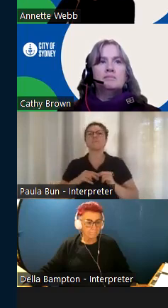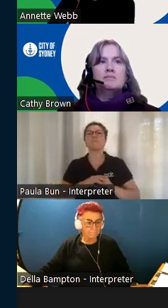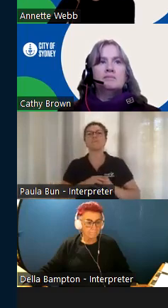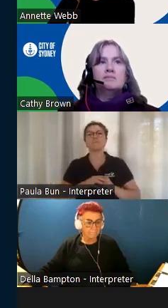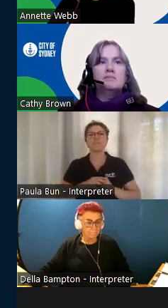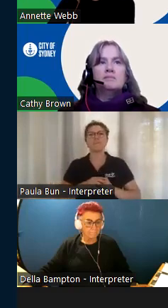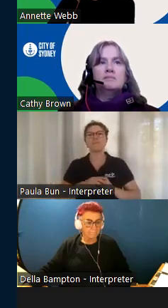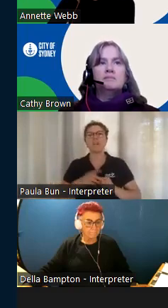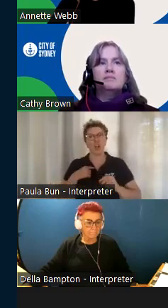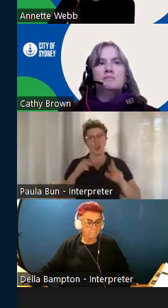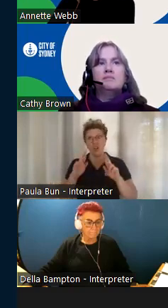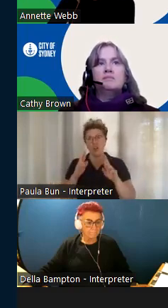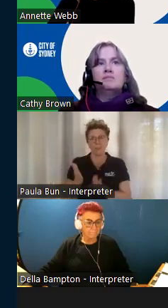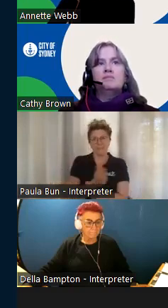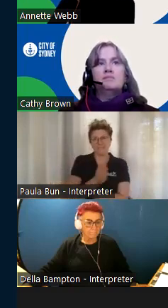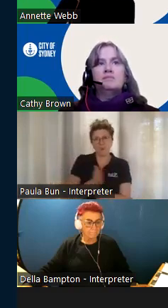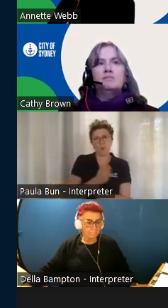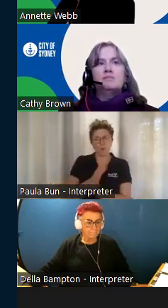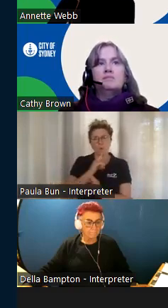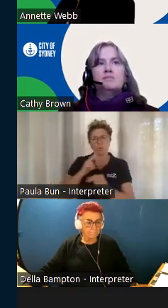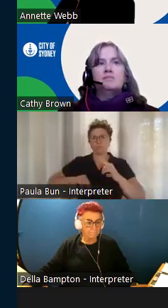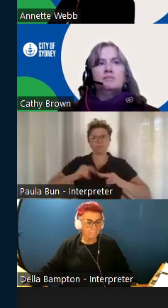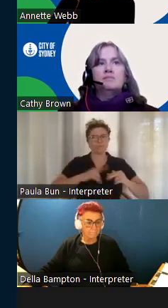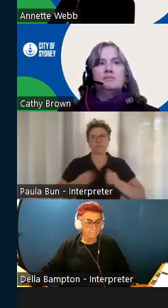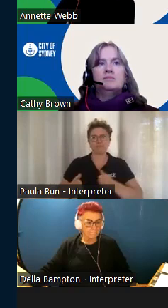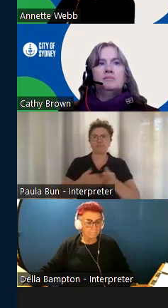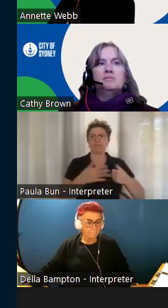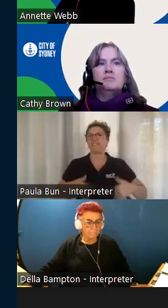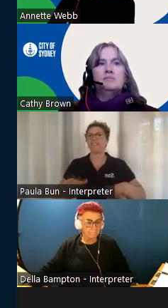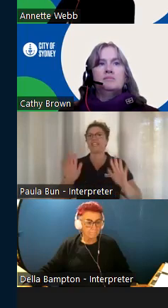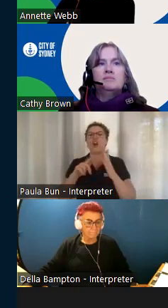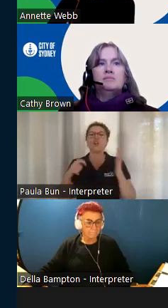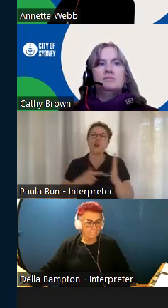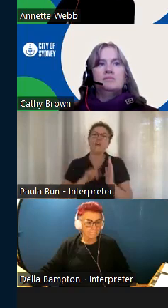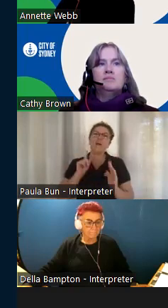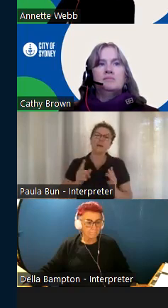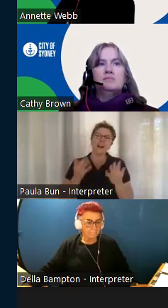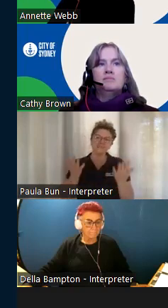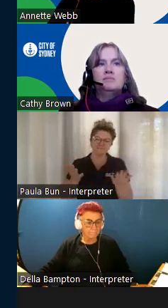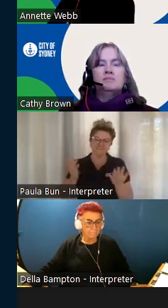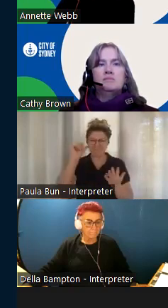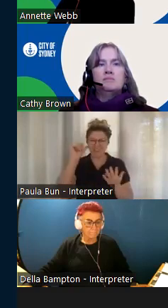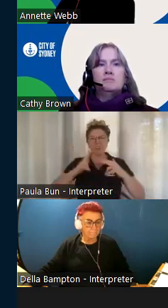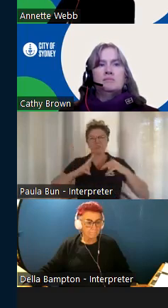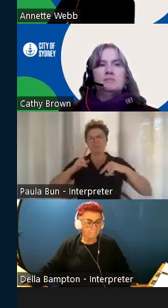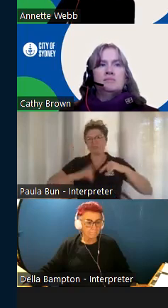We actually are hopeful that it's before that, but as with all things, construction